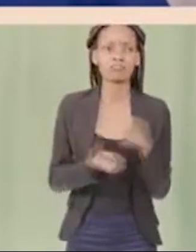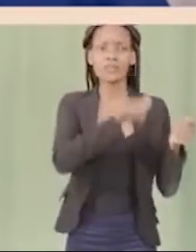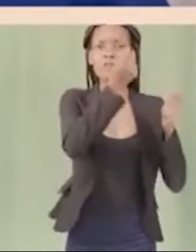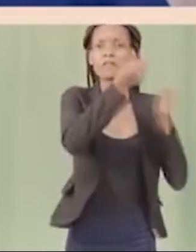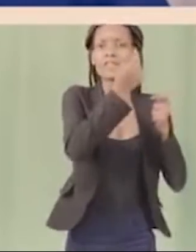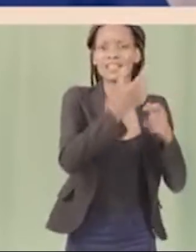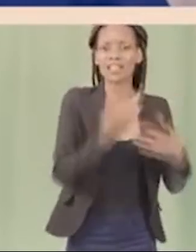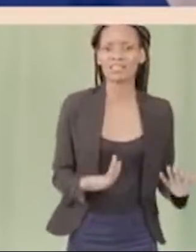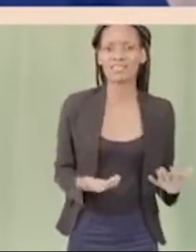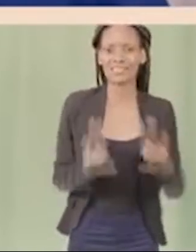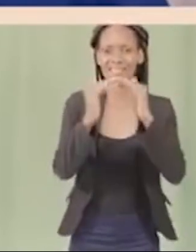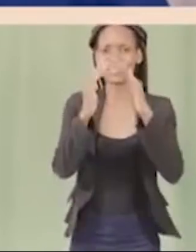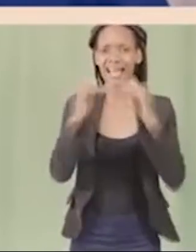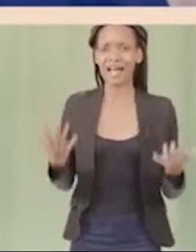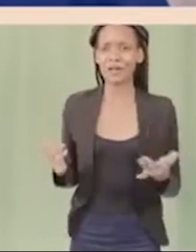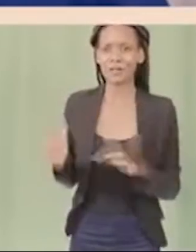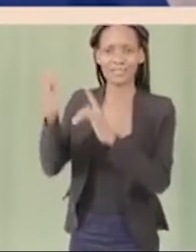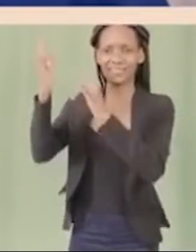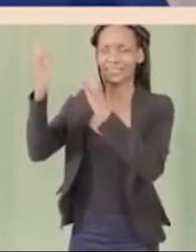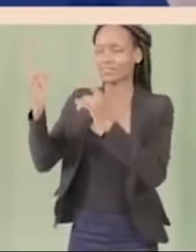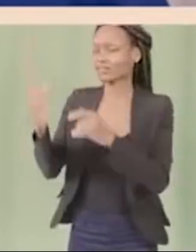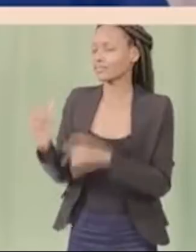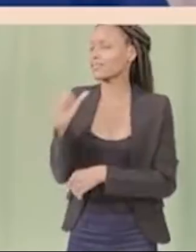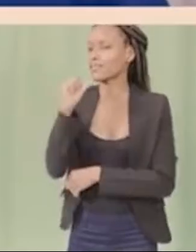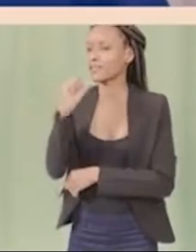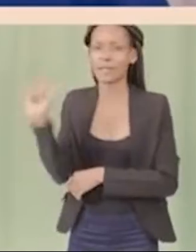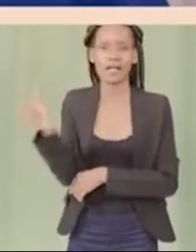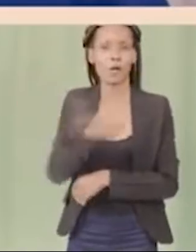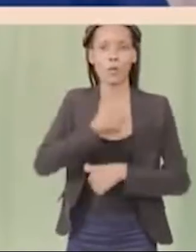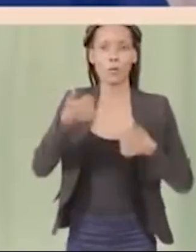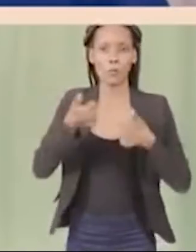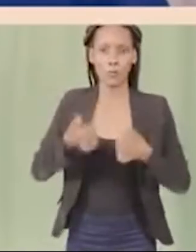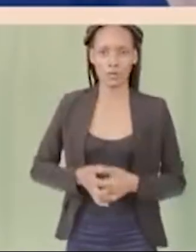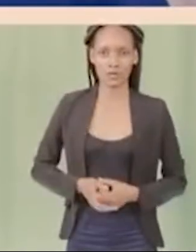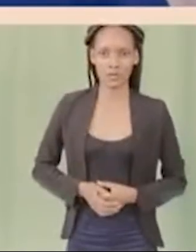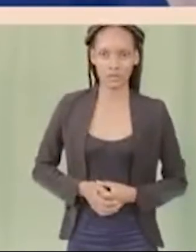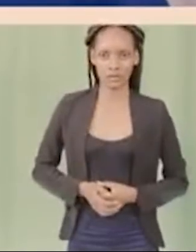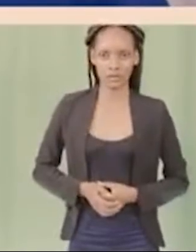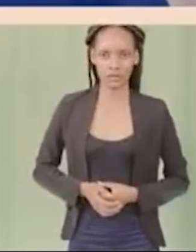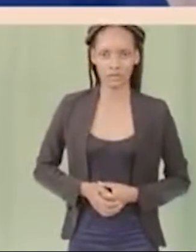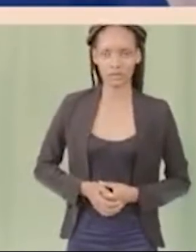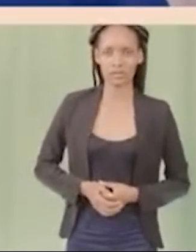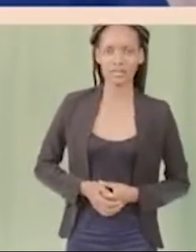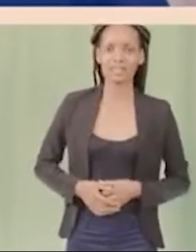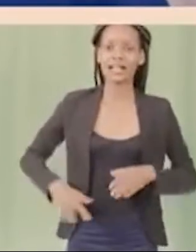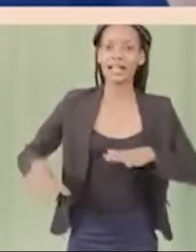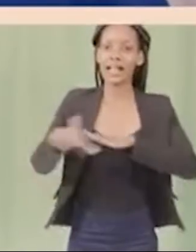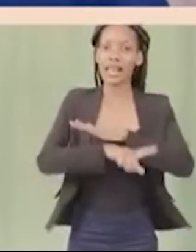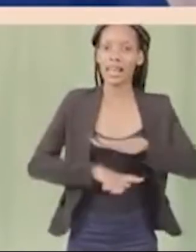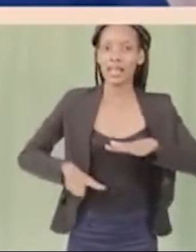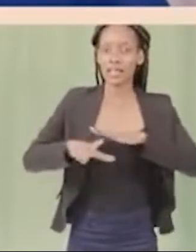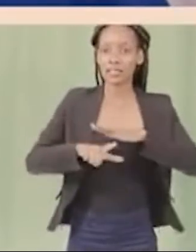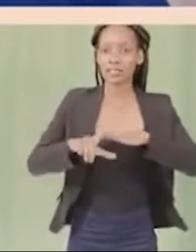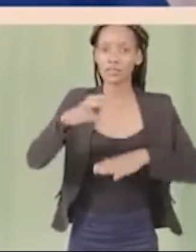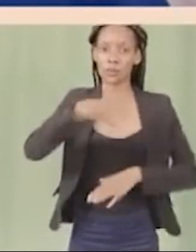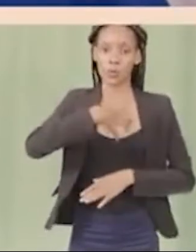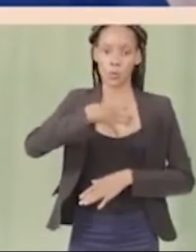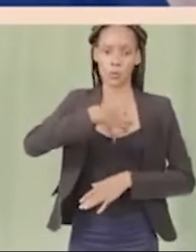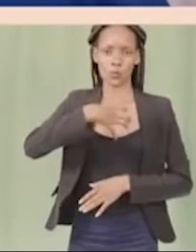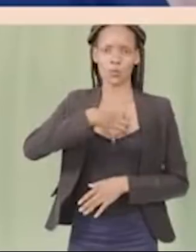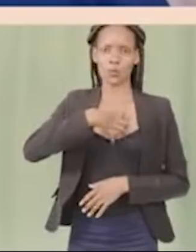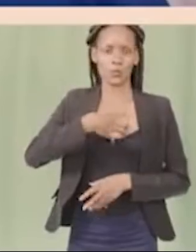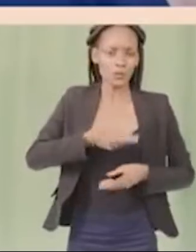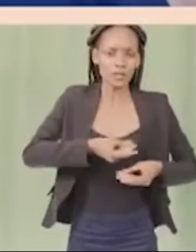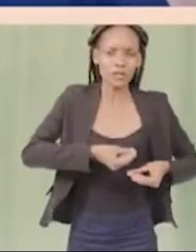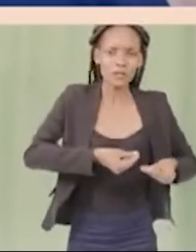city. We must be a society where the land is owned not by a few,